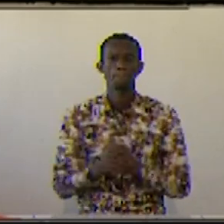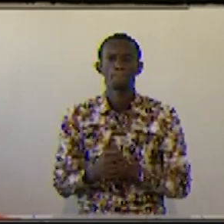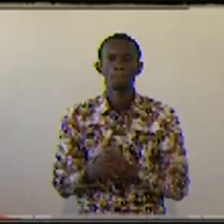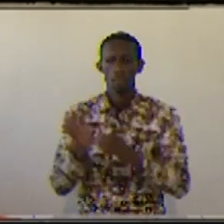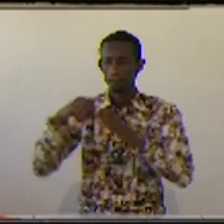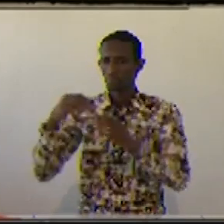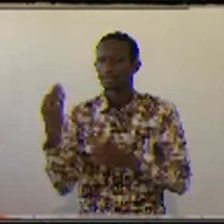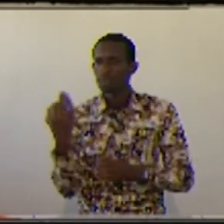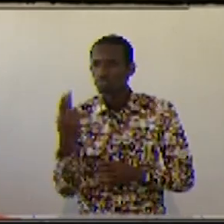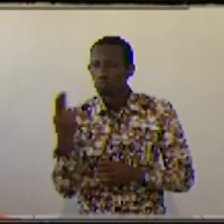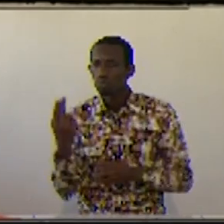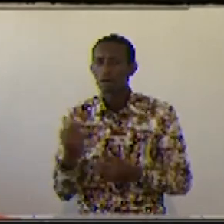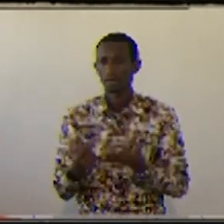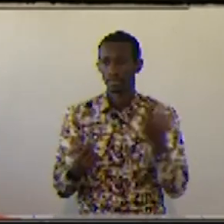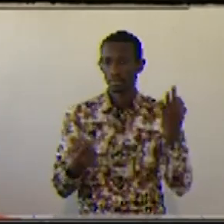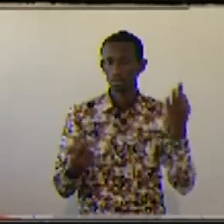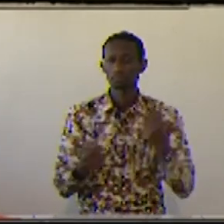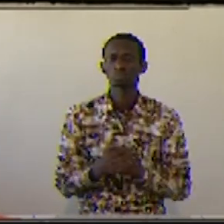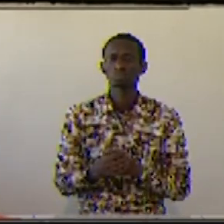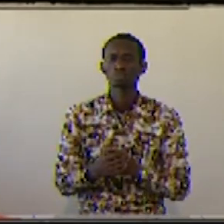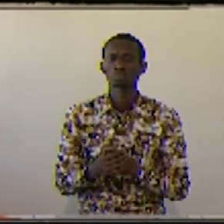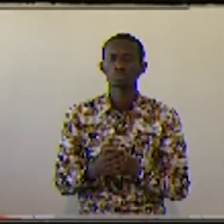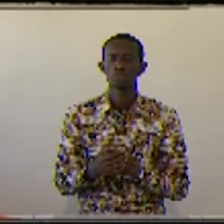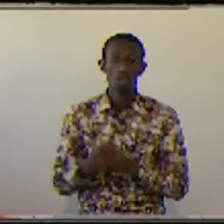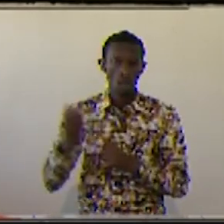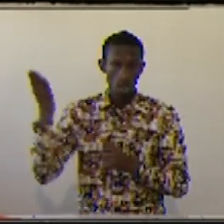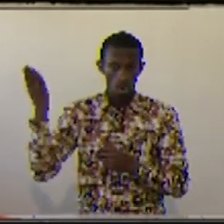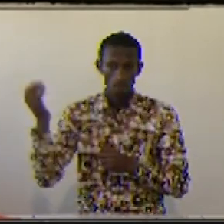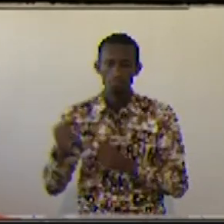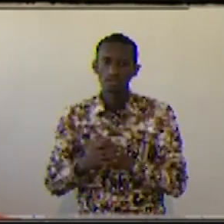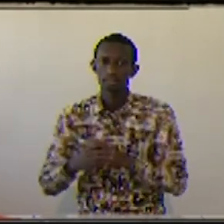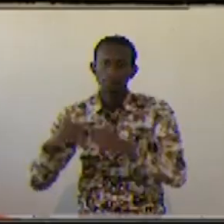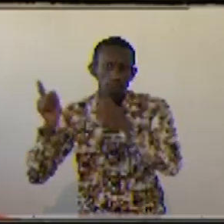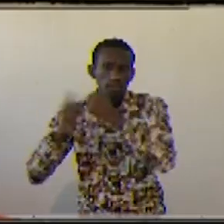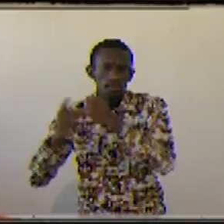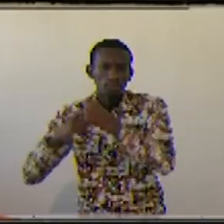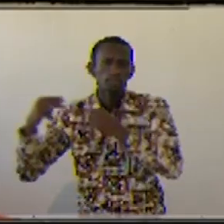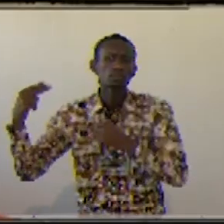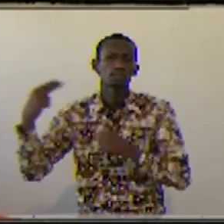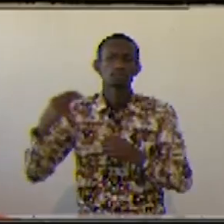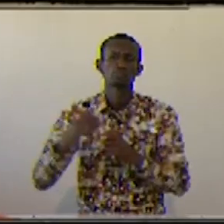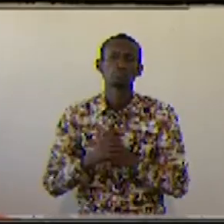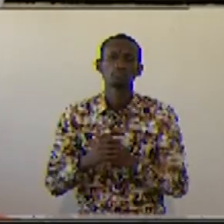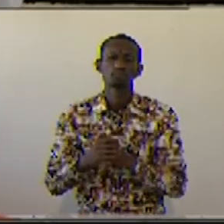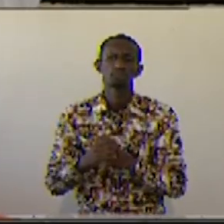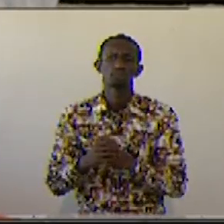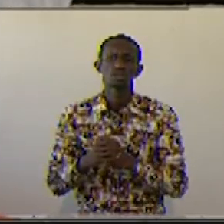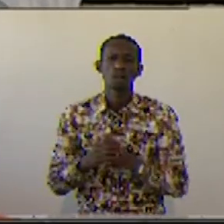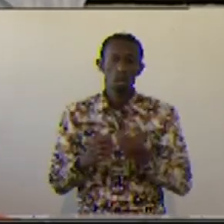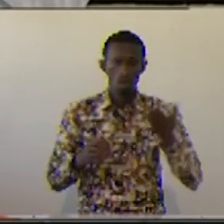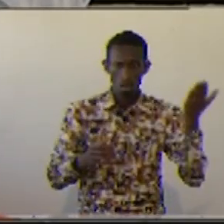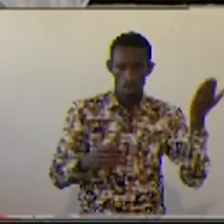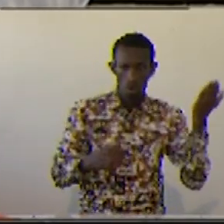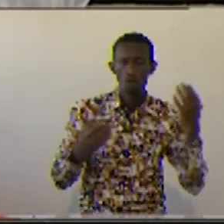3. So now we have 6 hydrogen atoms, and here also we have